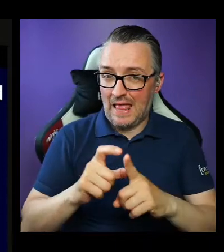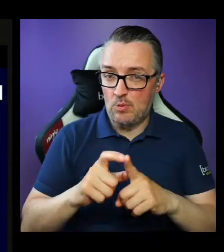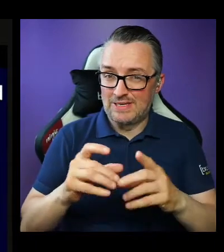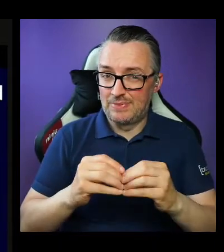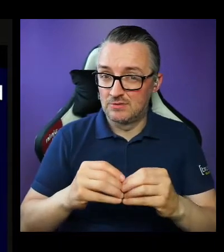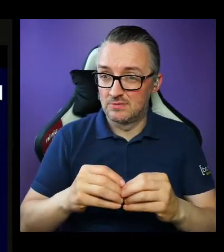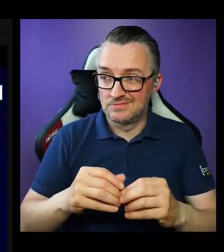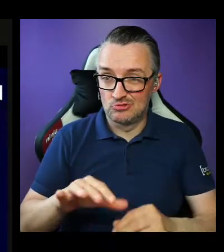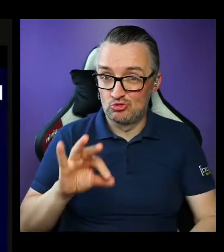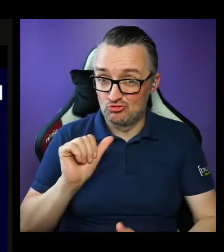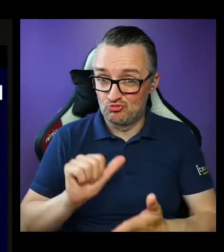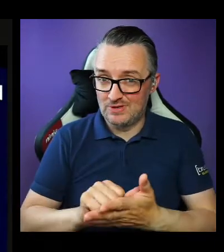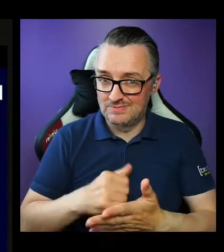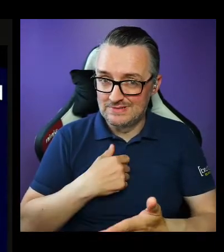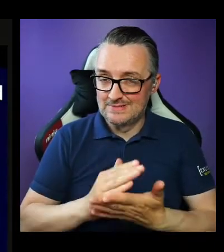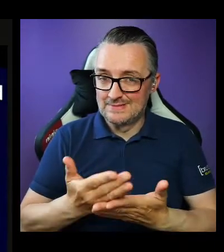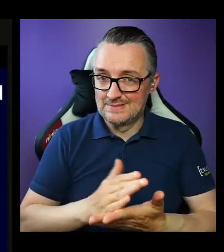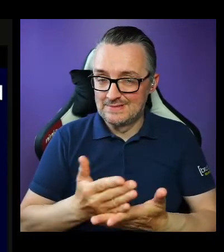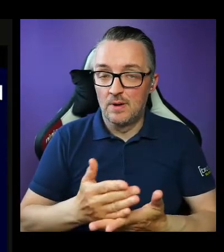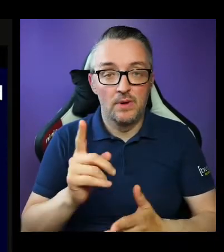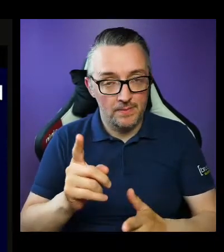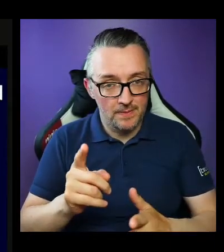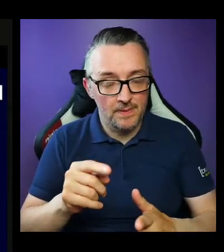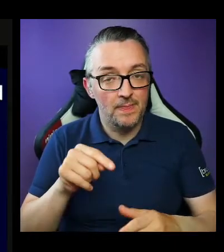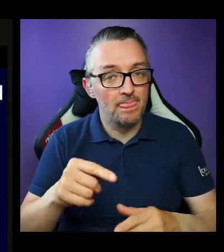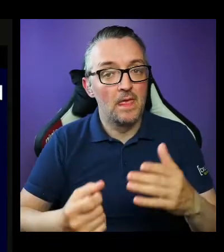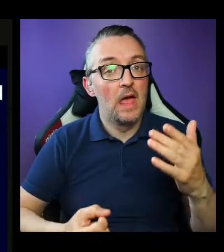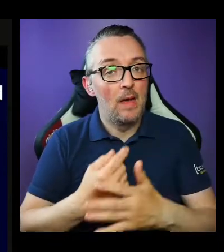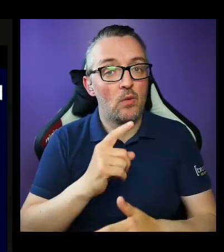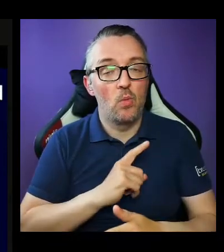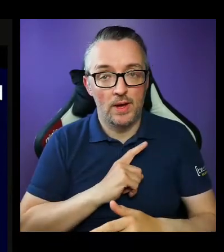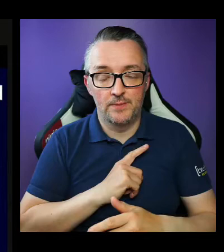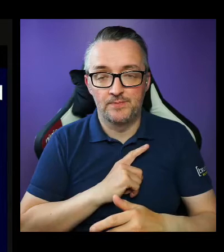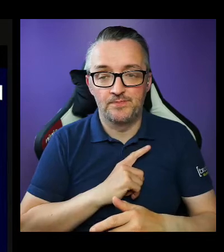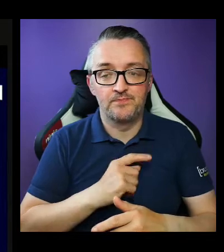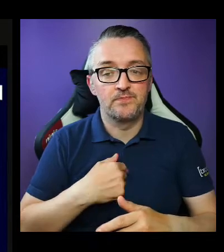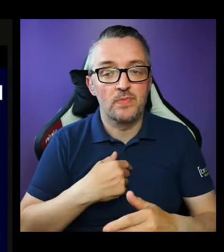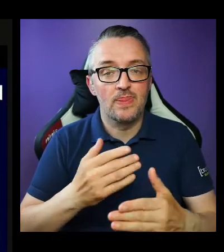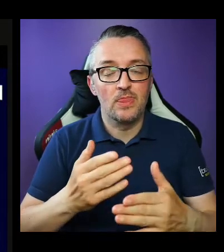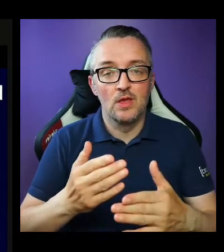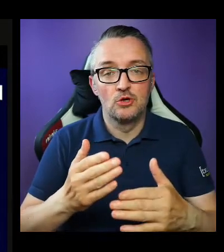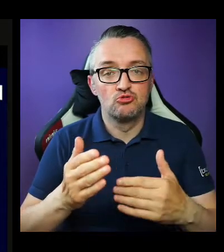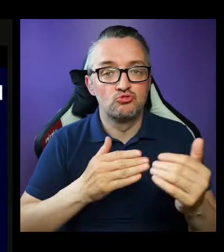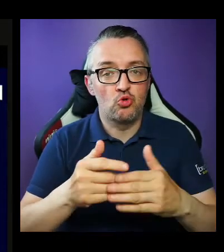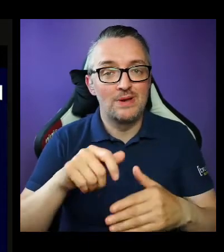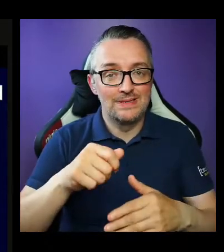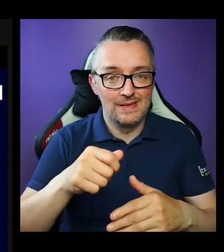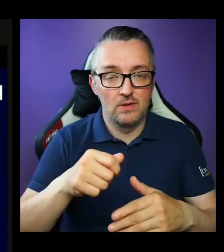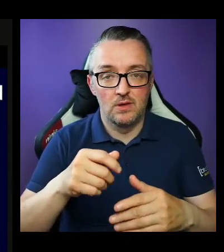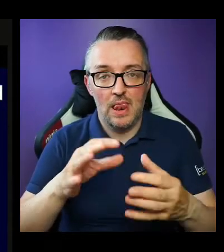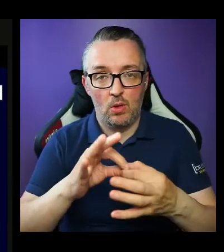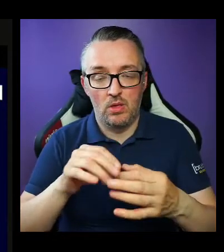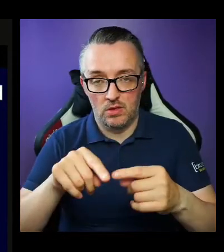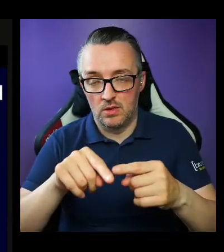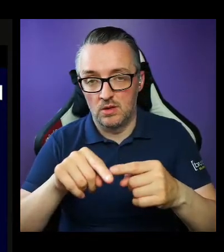all those questions, but of course this happened because our sort key is a string, and then we